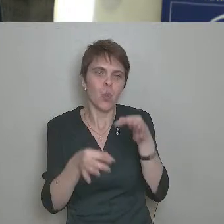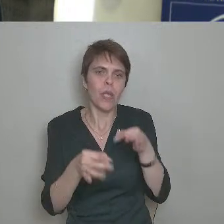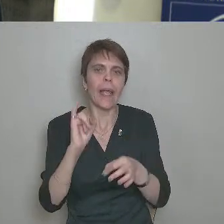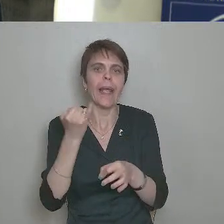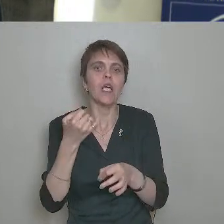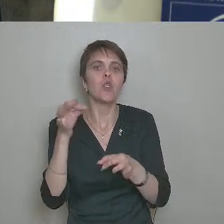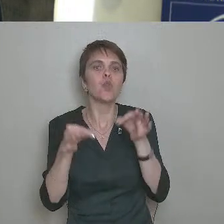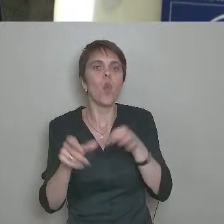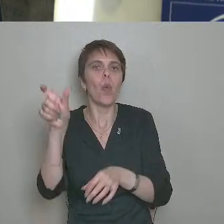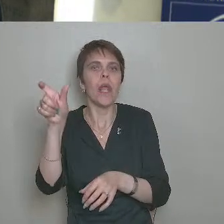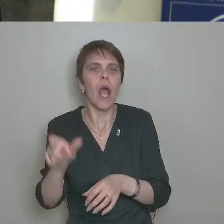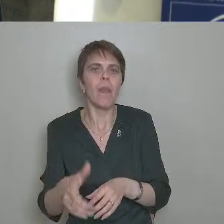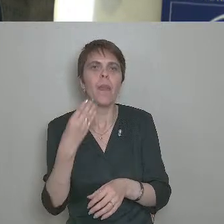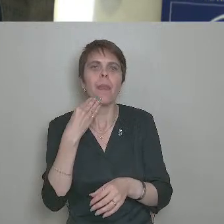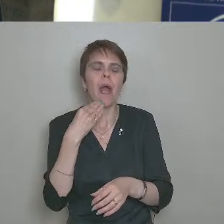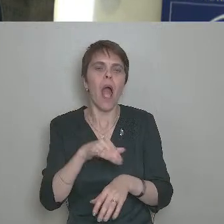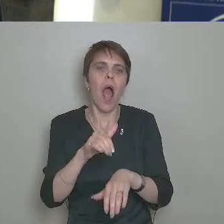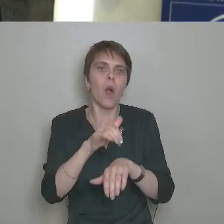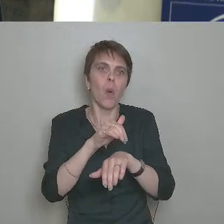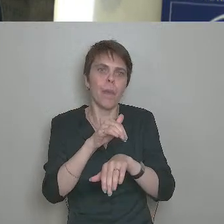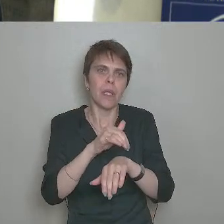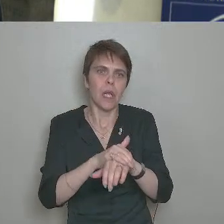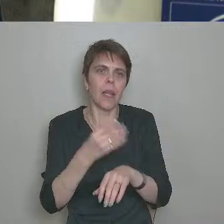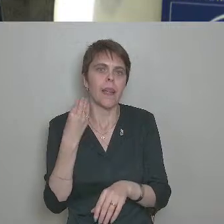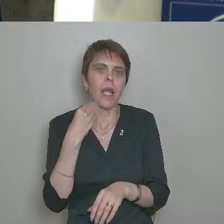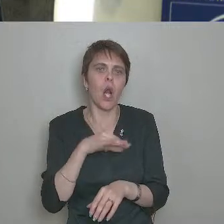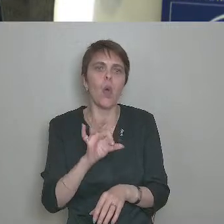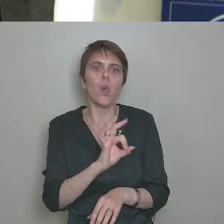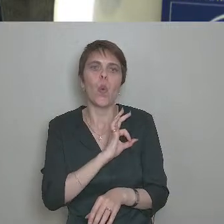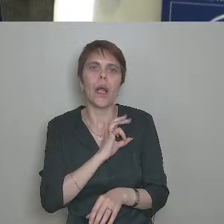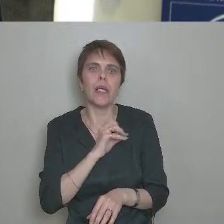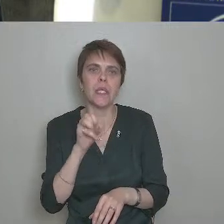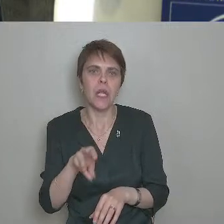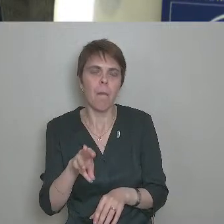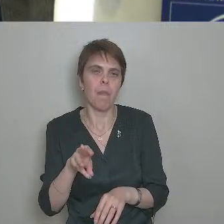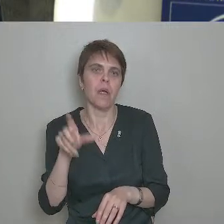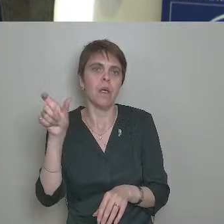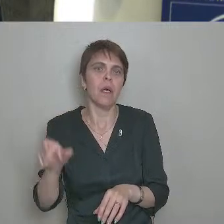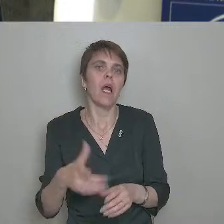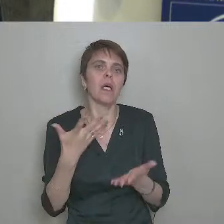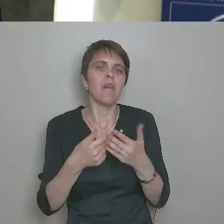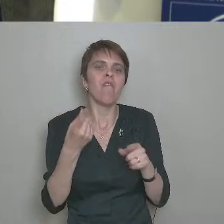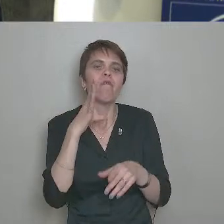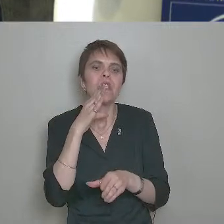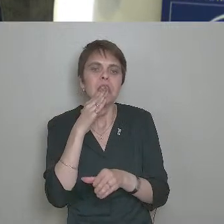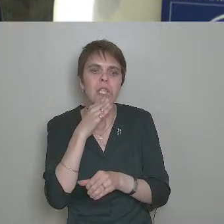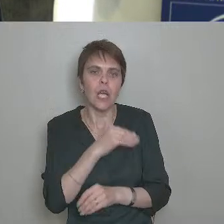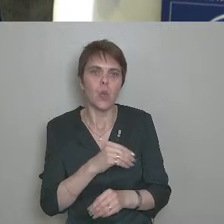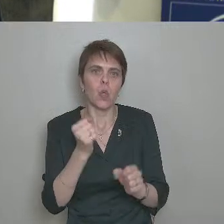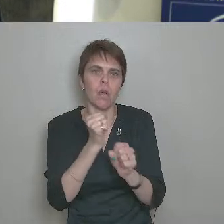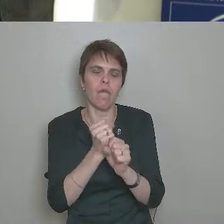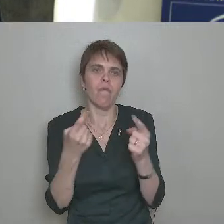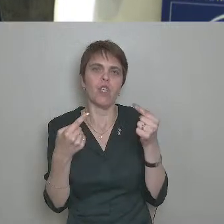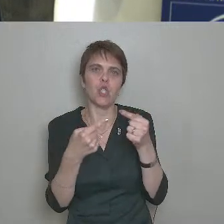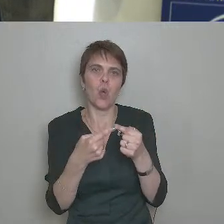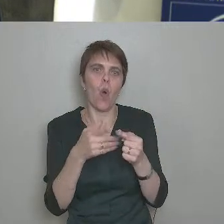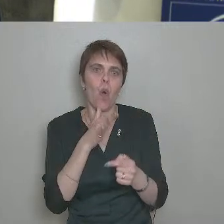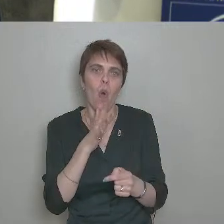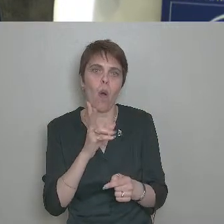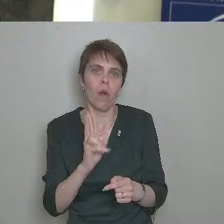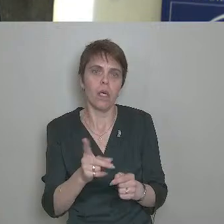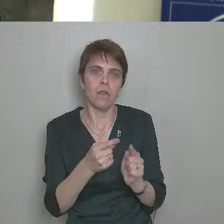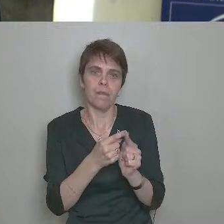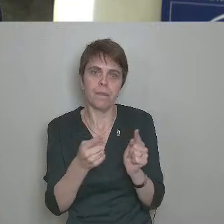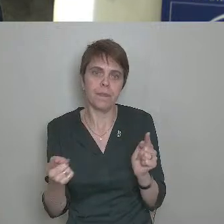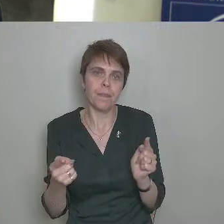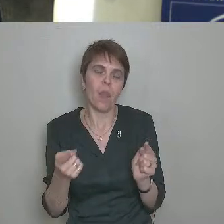most progressive court, the most progressive judge, with the best arguments of the lawyer, you have to remember that you need